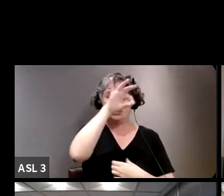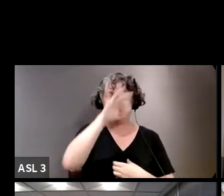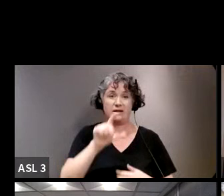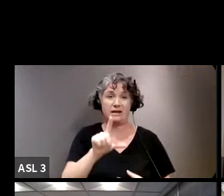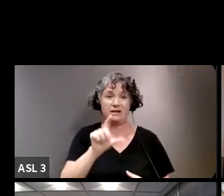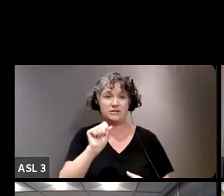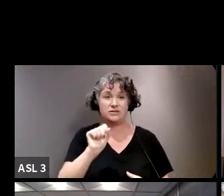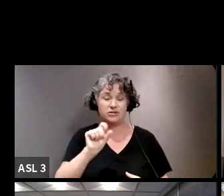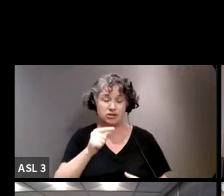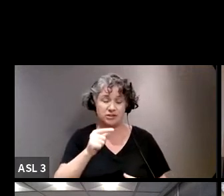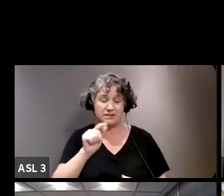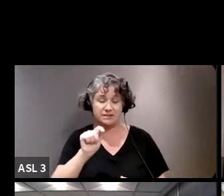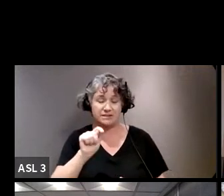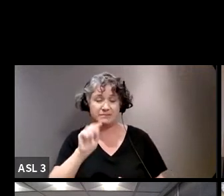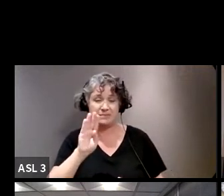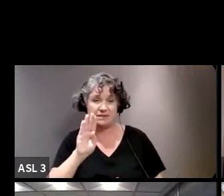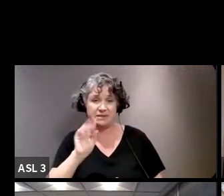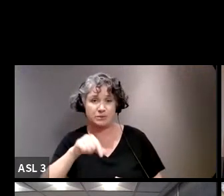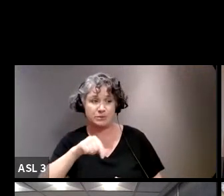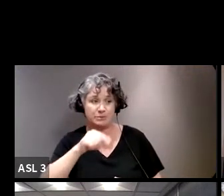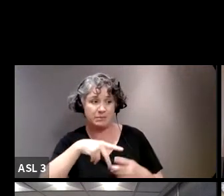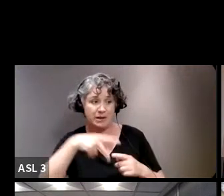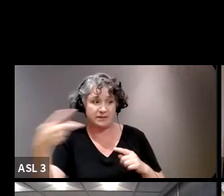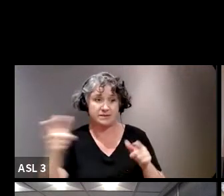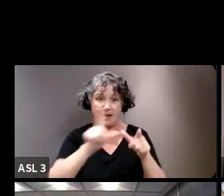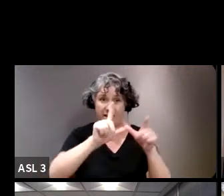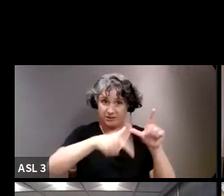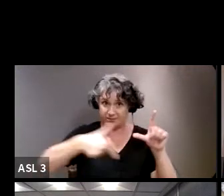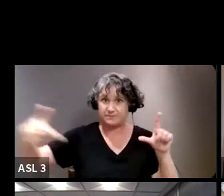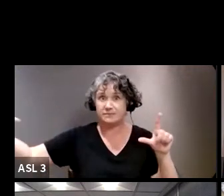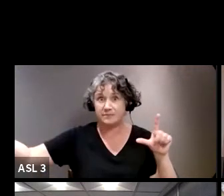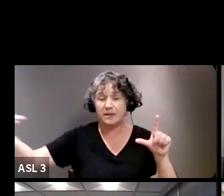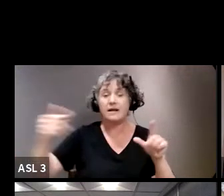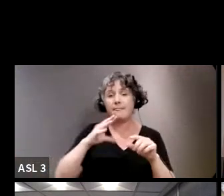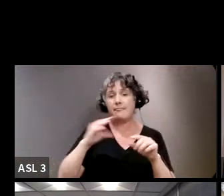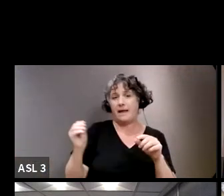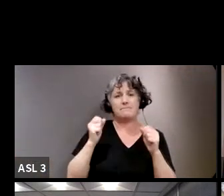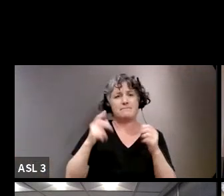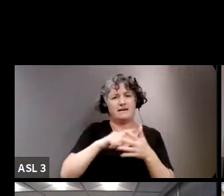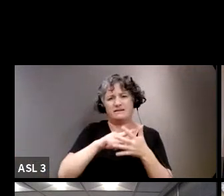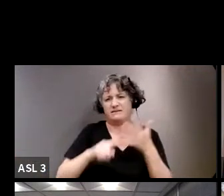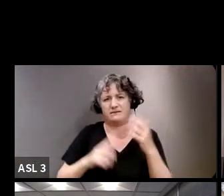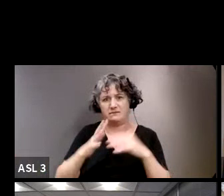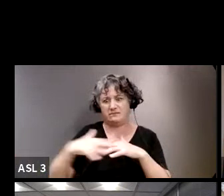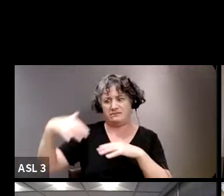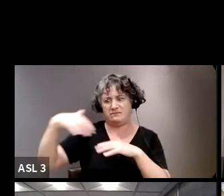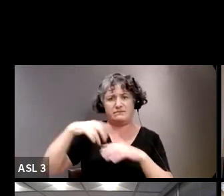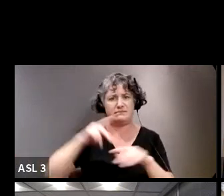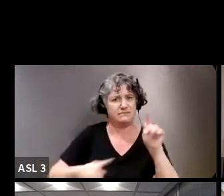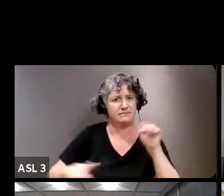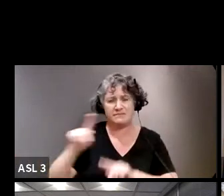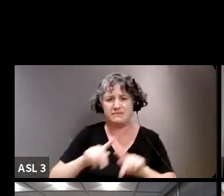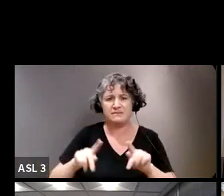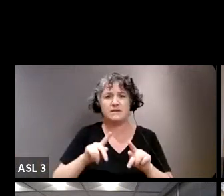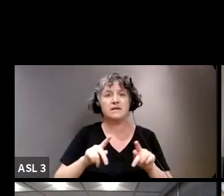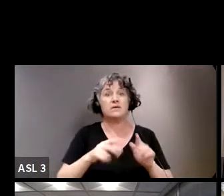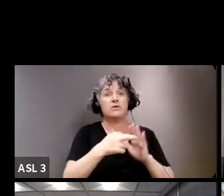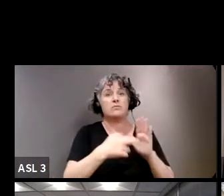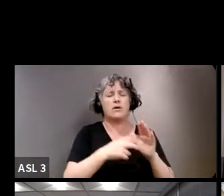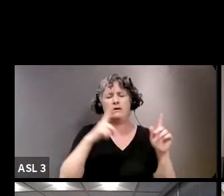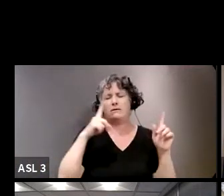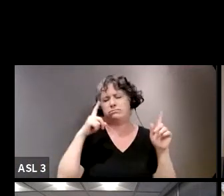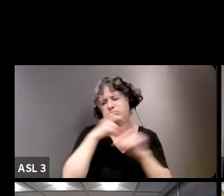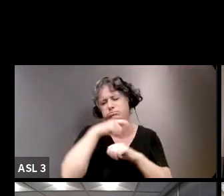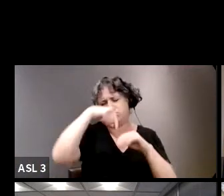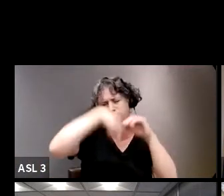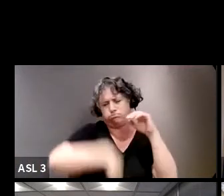students a human rights infringement i do not have time to go into the depth that both of these reports offer however it is clear